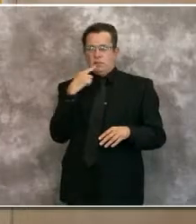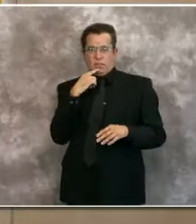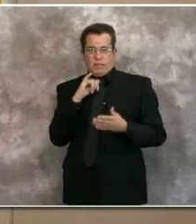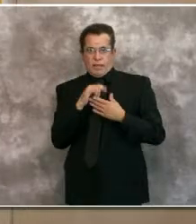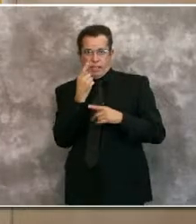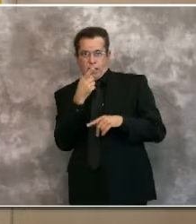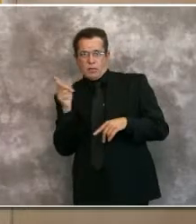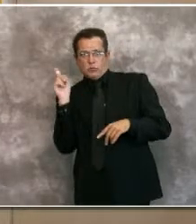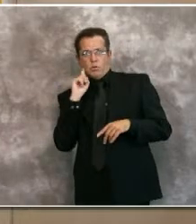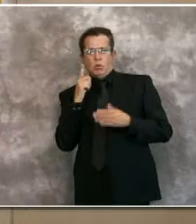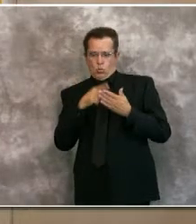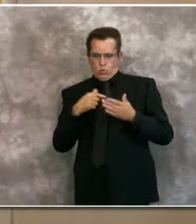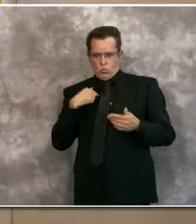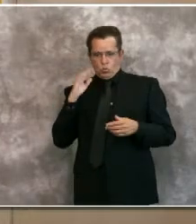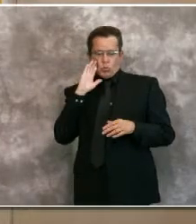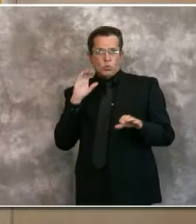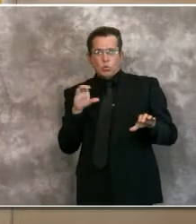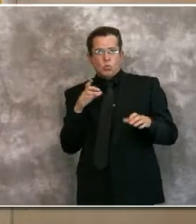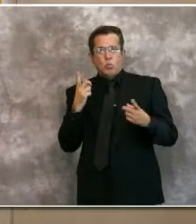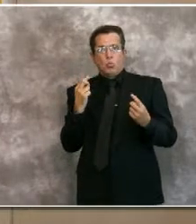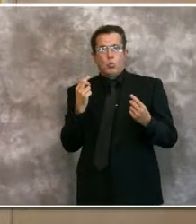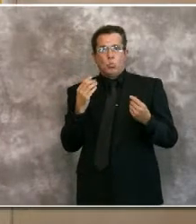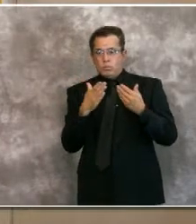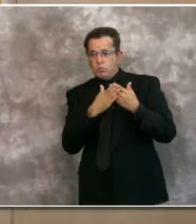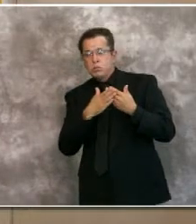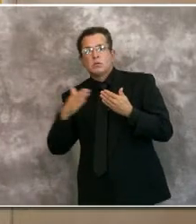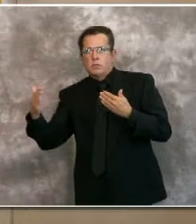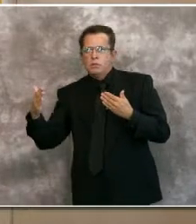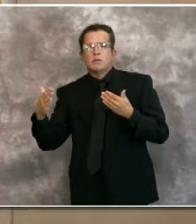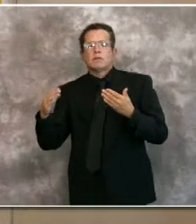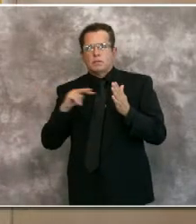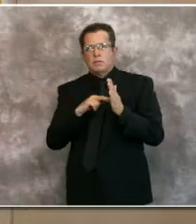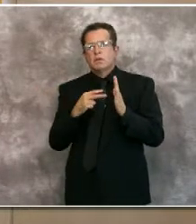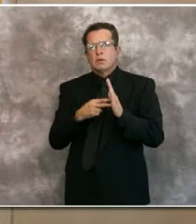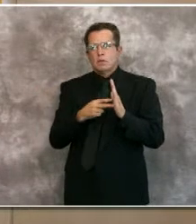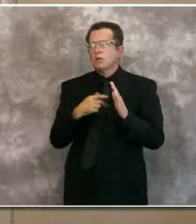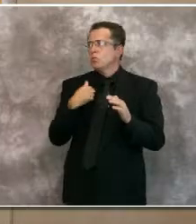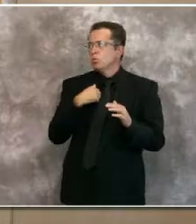the action that we will take is that we will, if you can go to